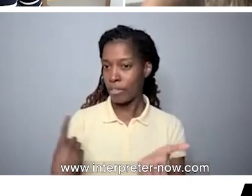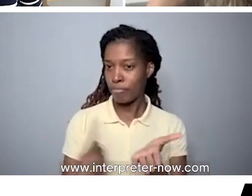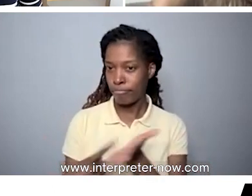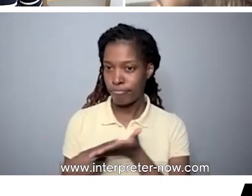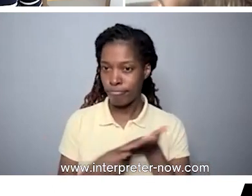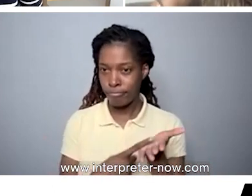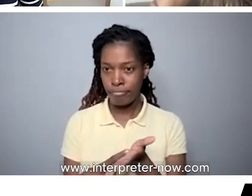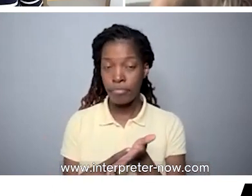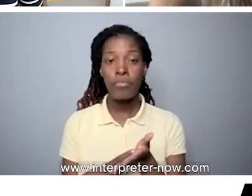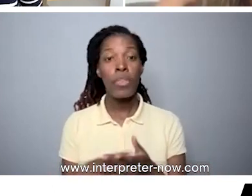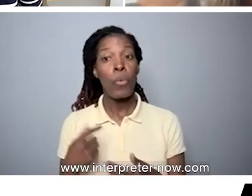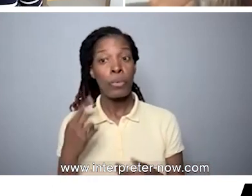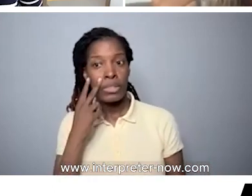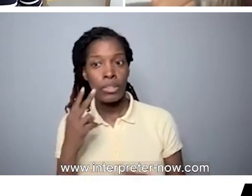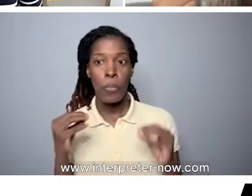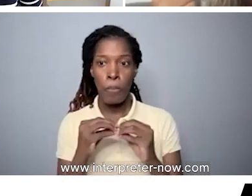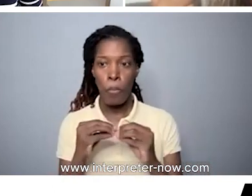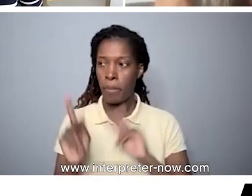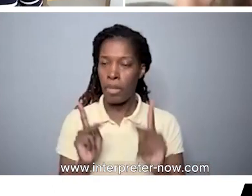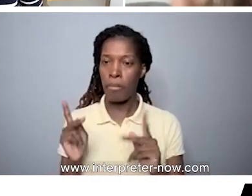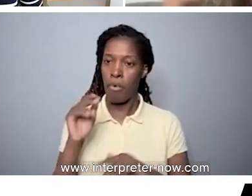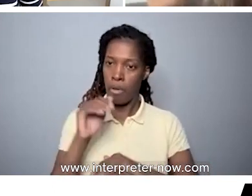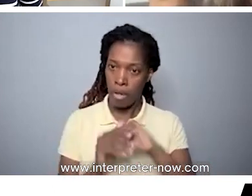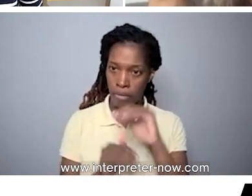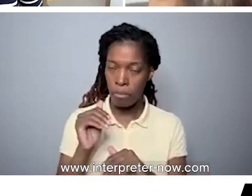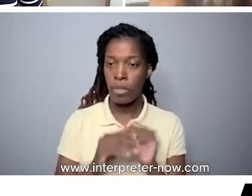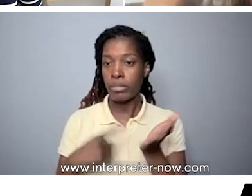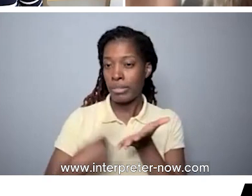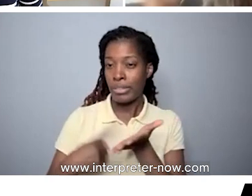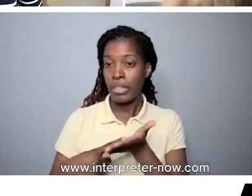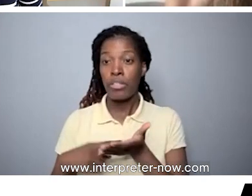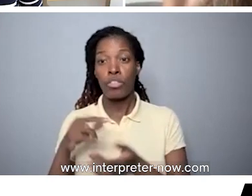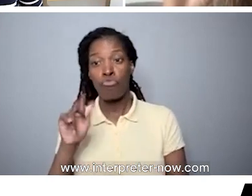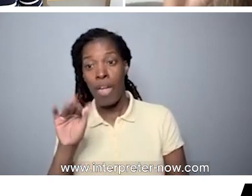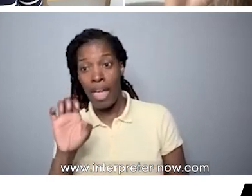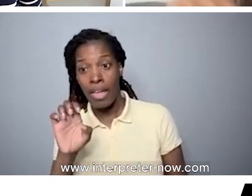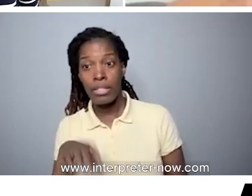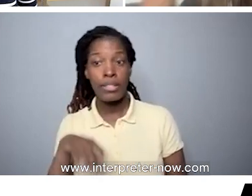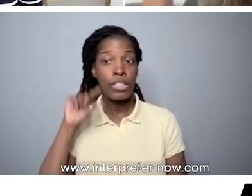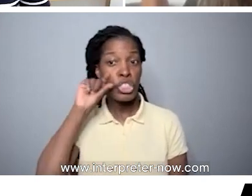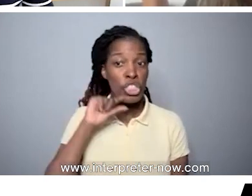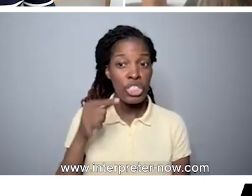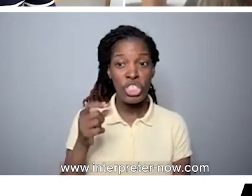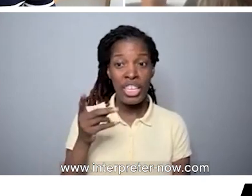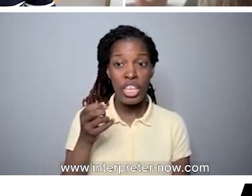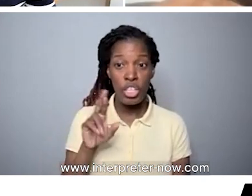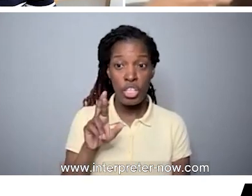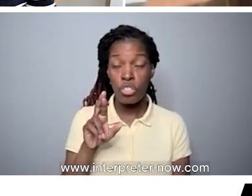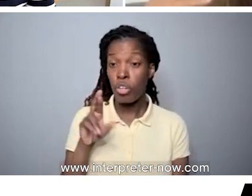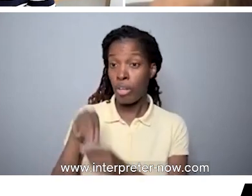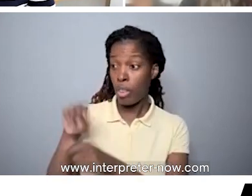race and gender in the workplace, but what we don't really talk about that much is socioeconomic status. So I come from a low-income